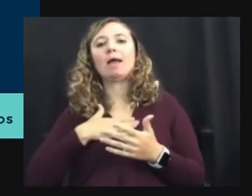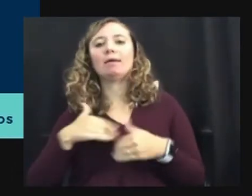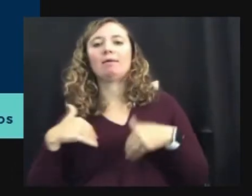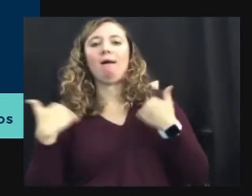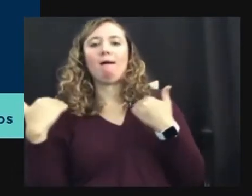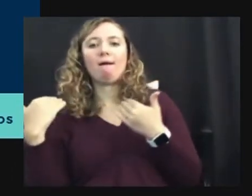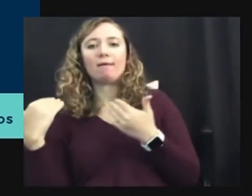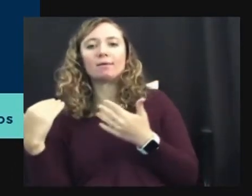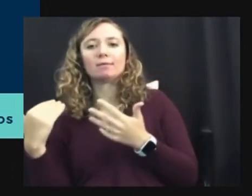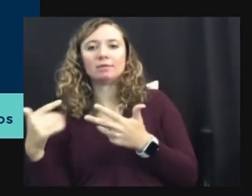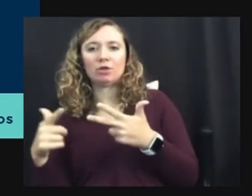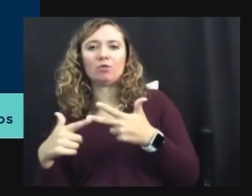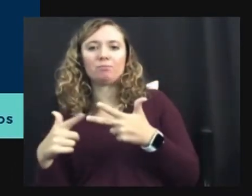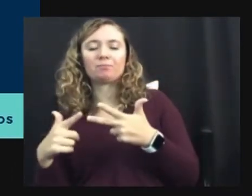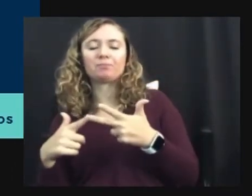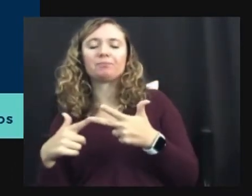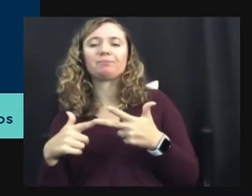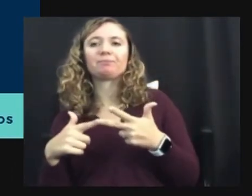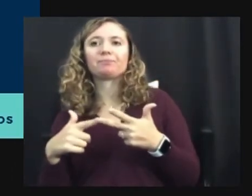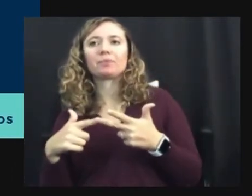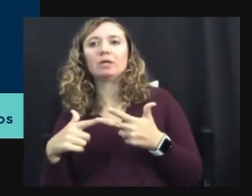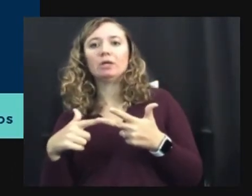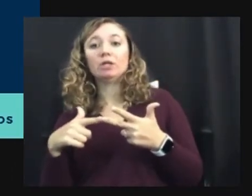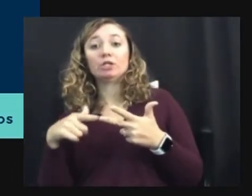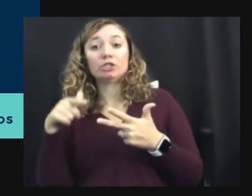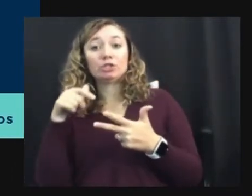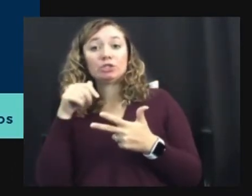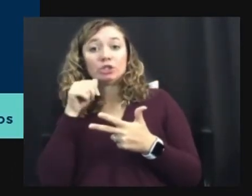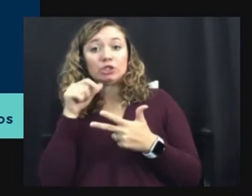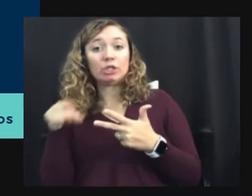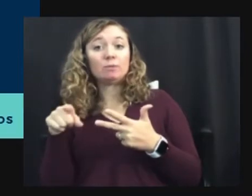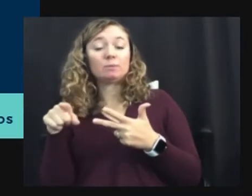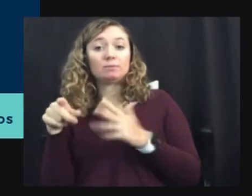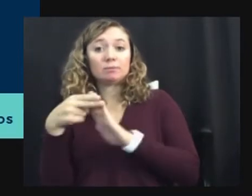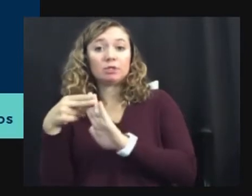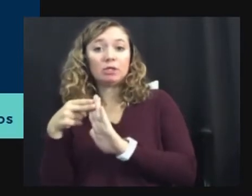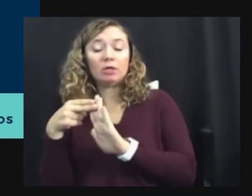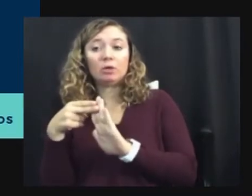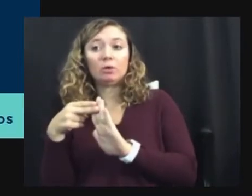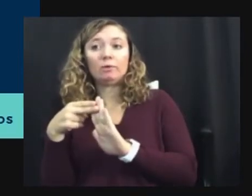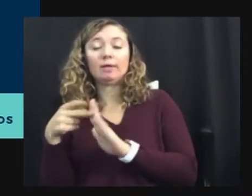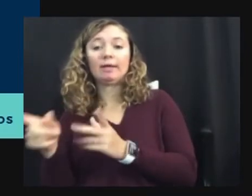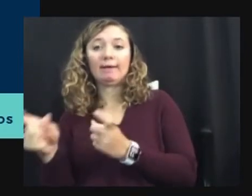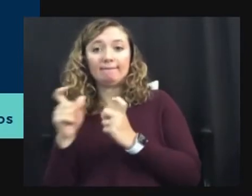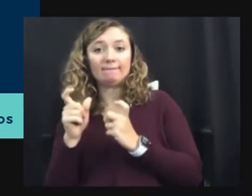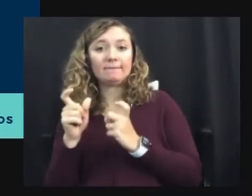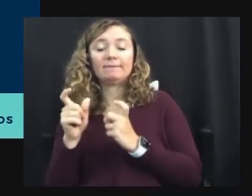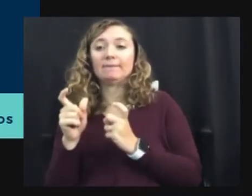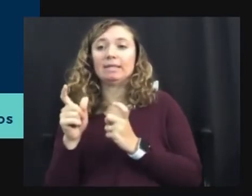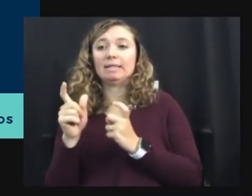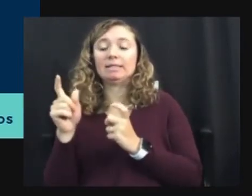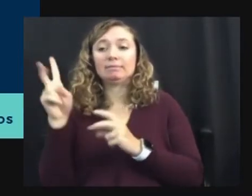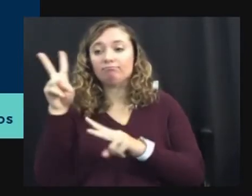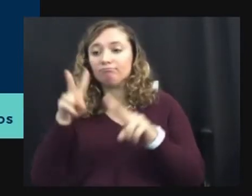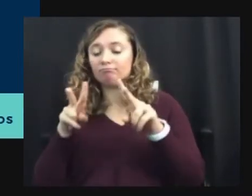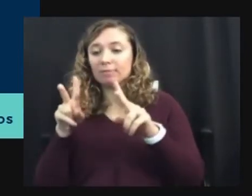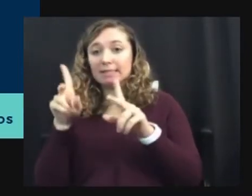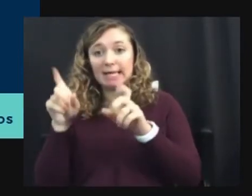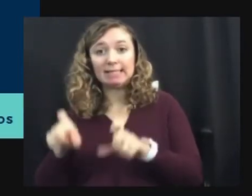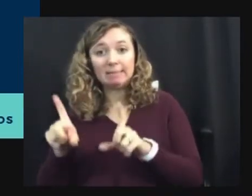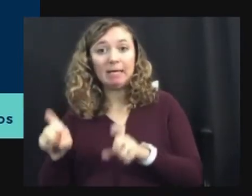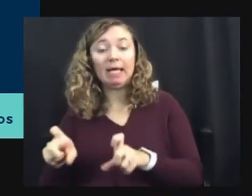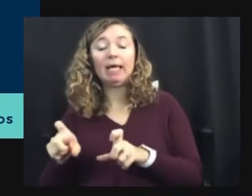was diagnosed, we were given the diagnostic assessment and recommended a lot of